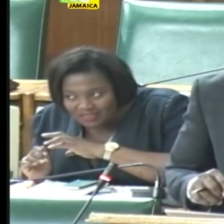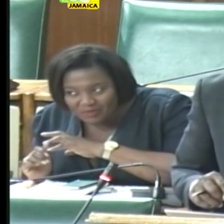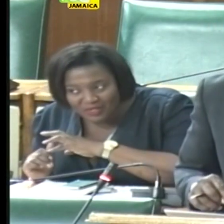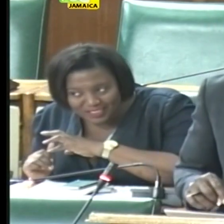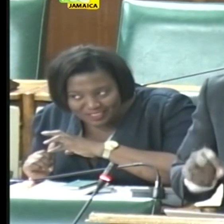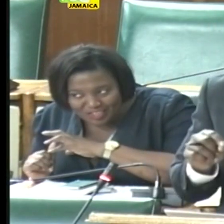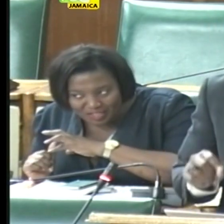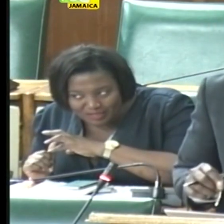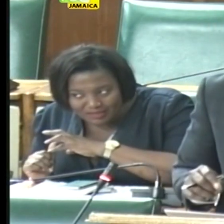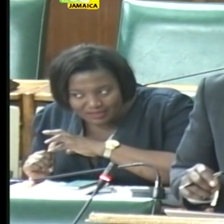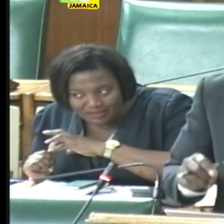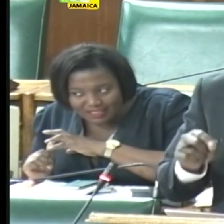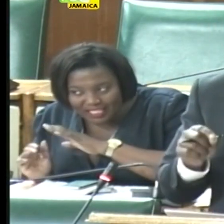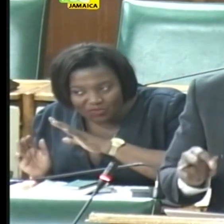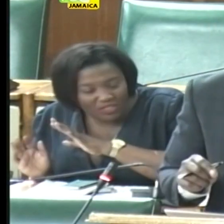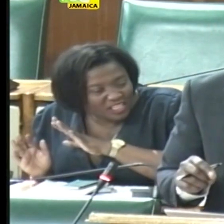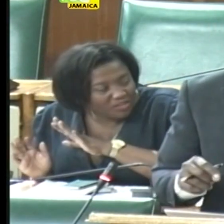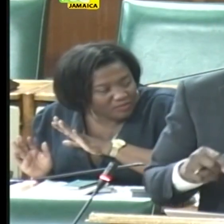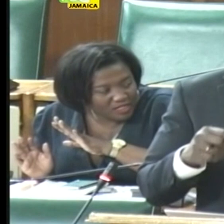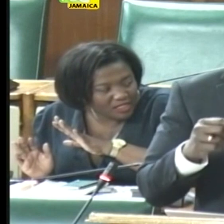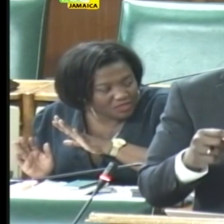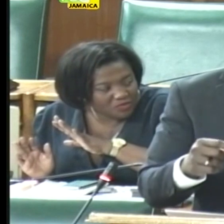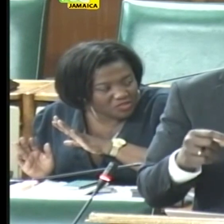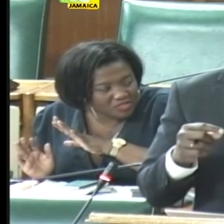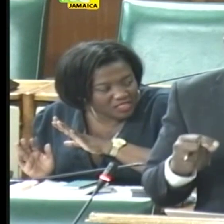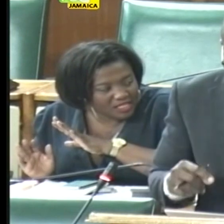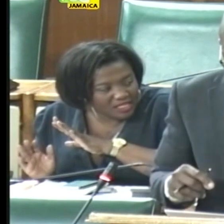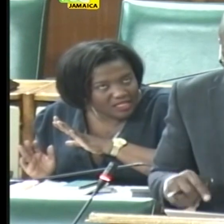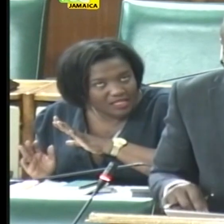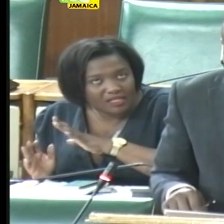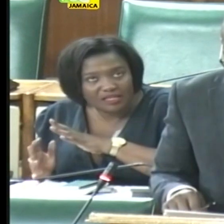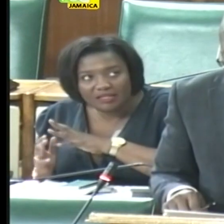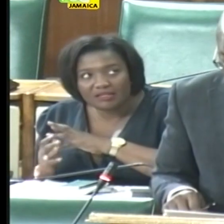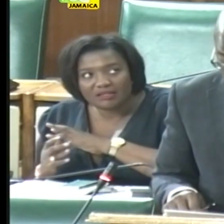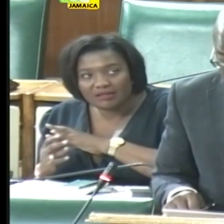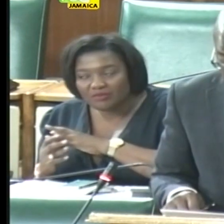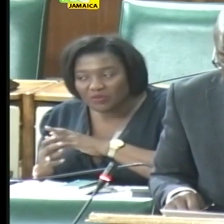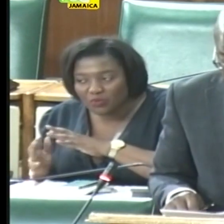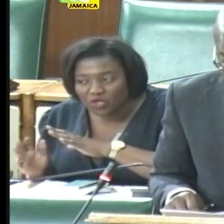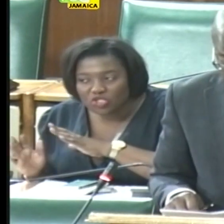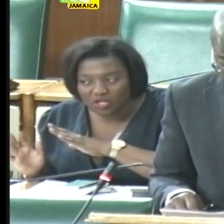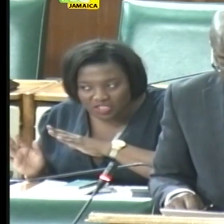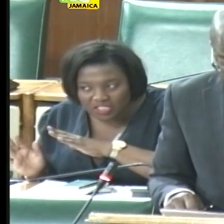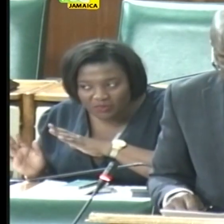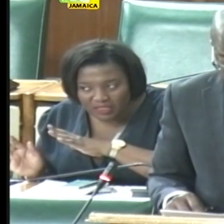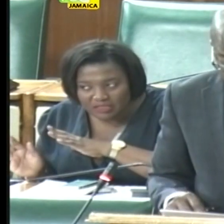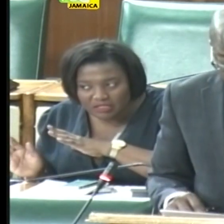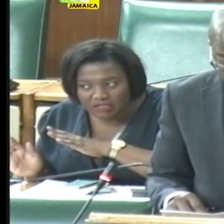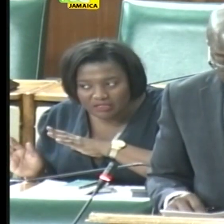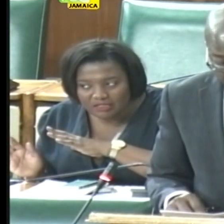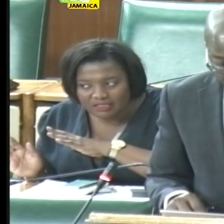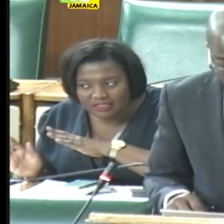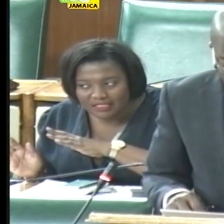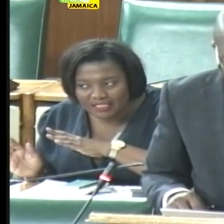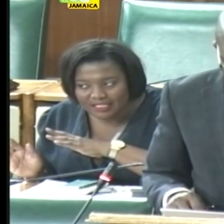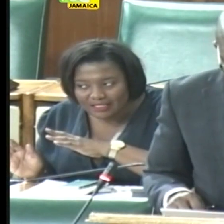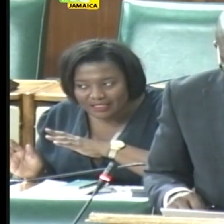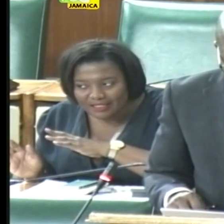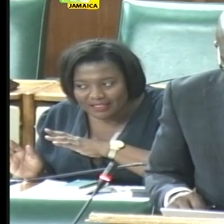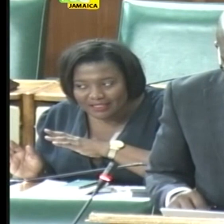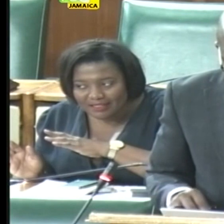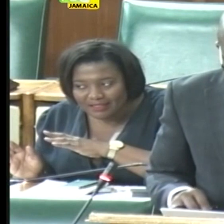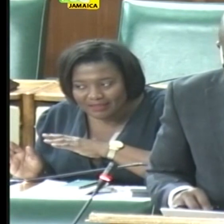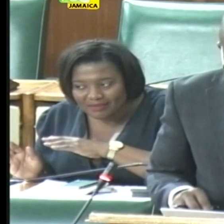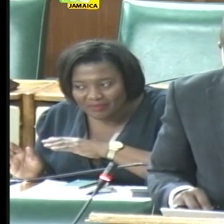titled rather, an Act to amend the Bauxite and Alumina Industries Encouragement Act 2019, and